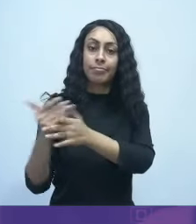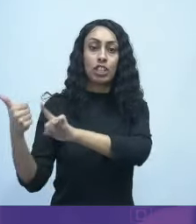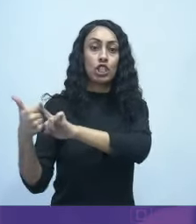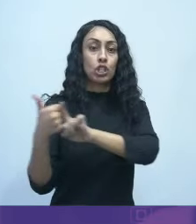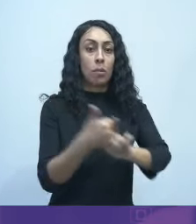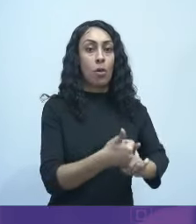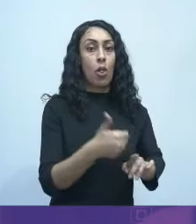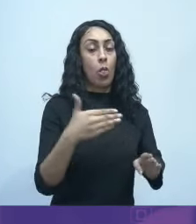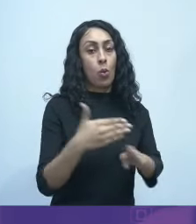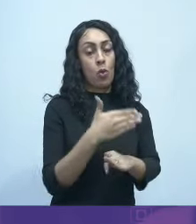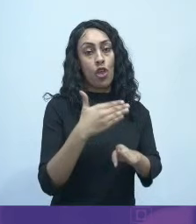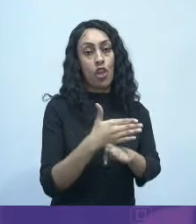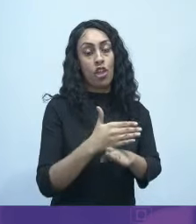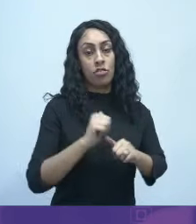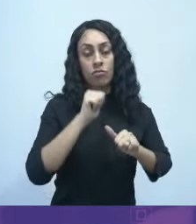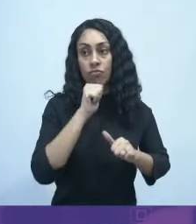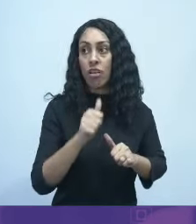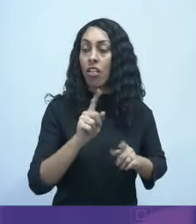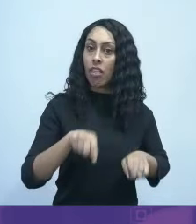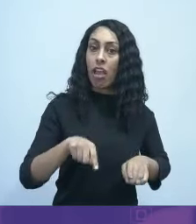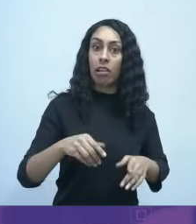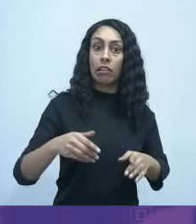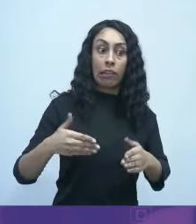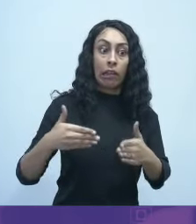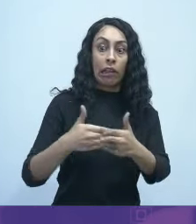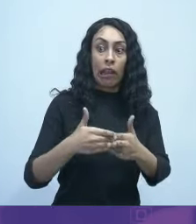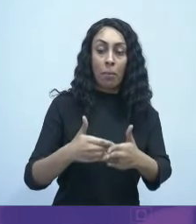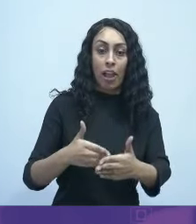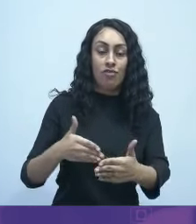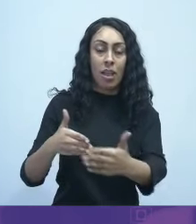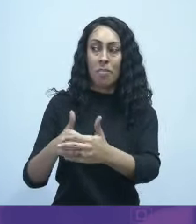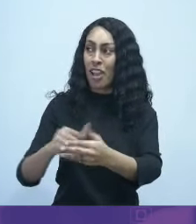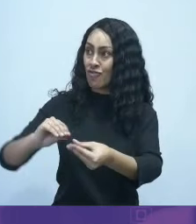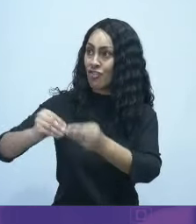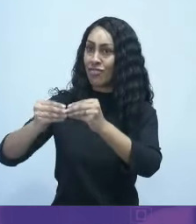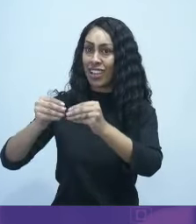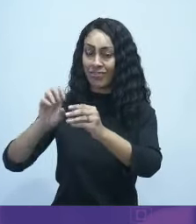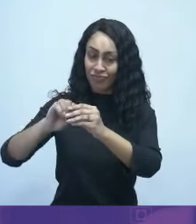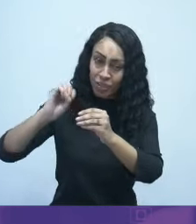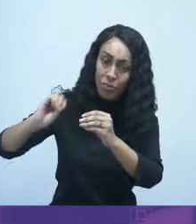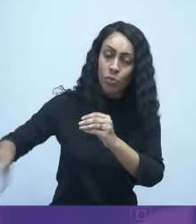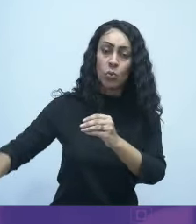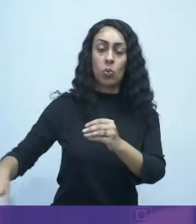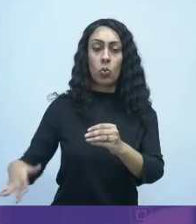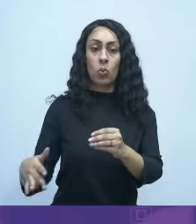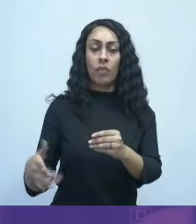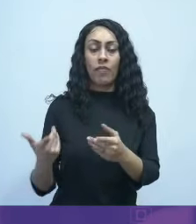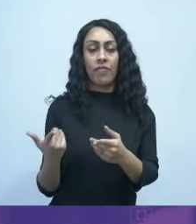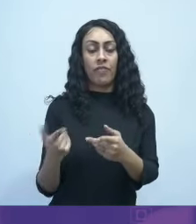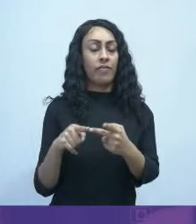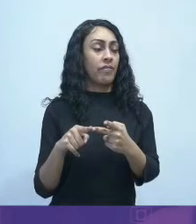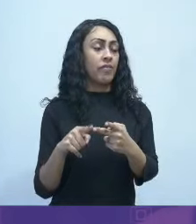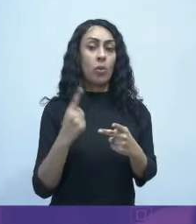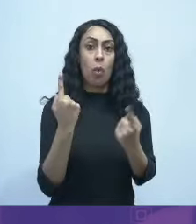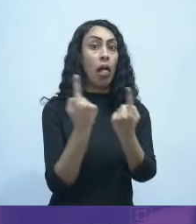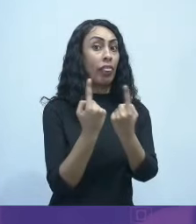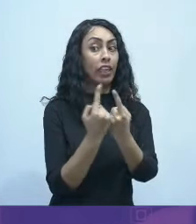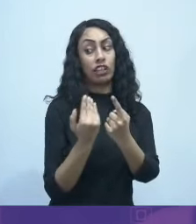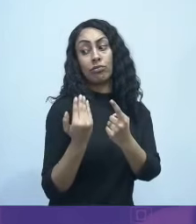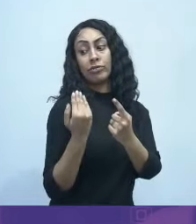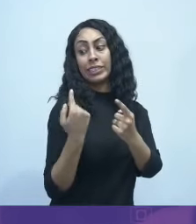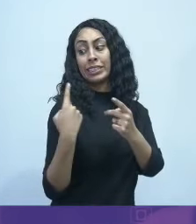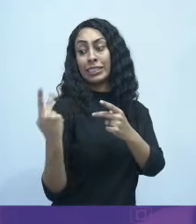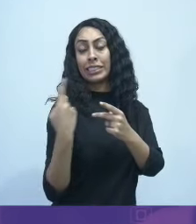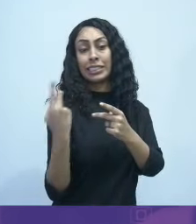work, and rather than kind of creating an additional barrier, which sometimes it is doing. One of the things we've done recently